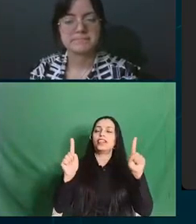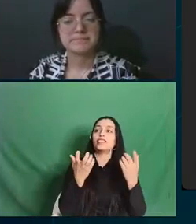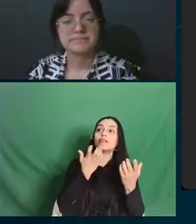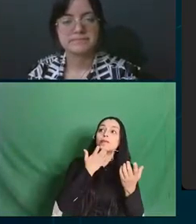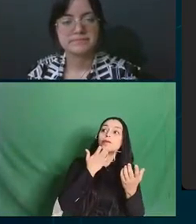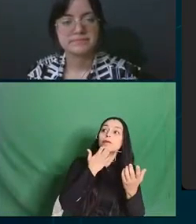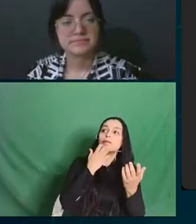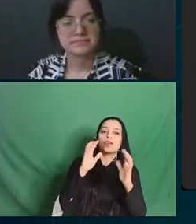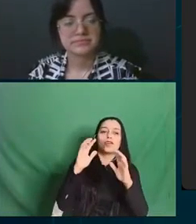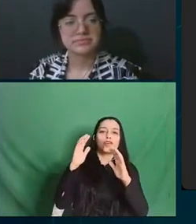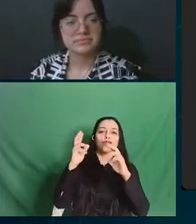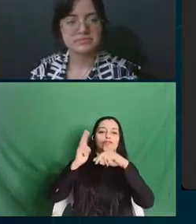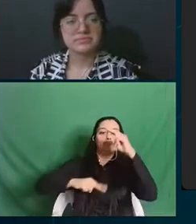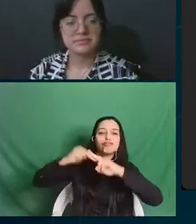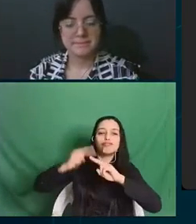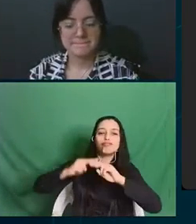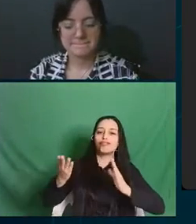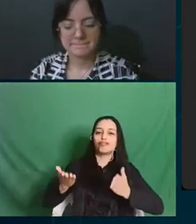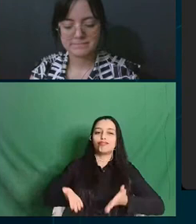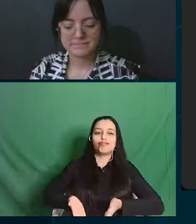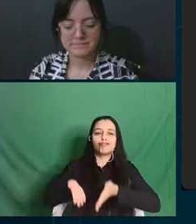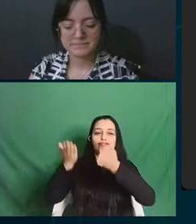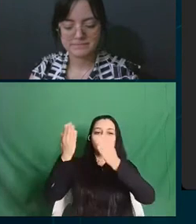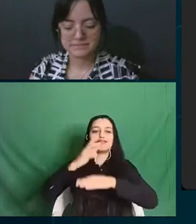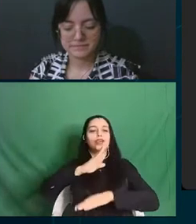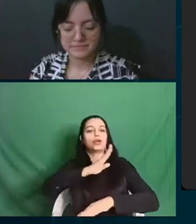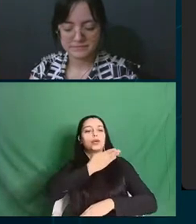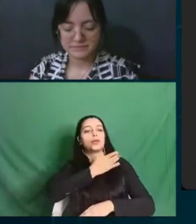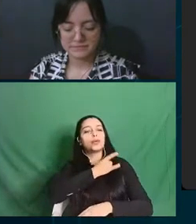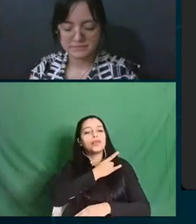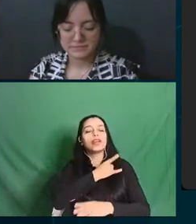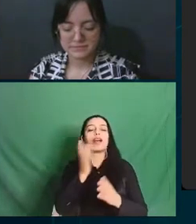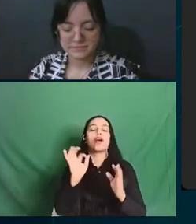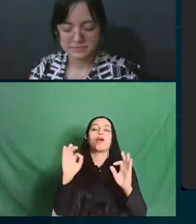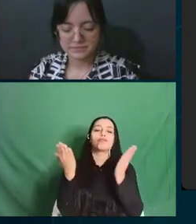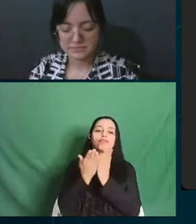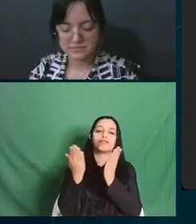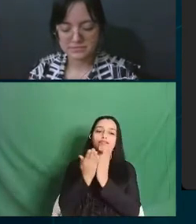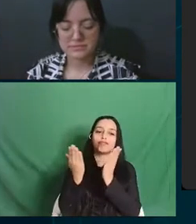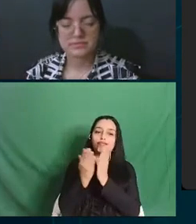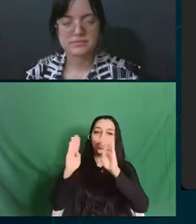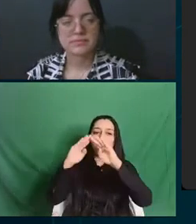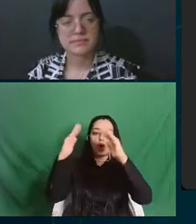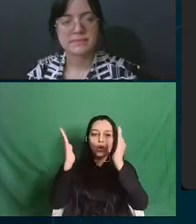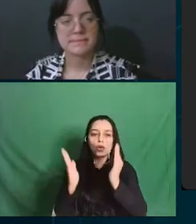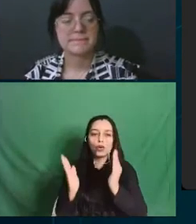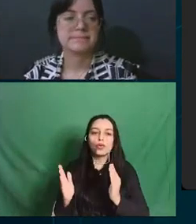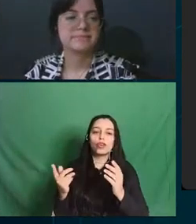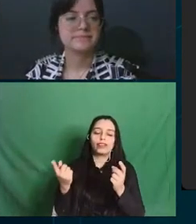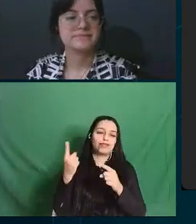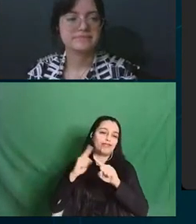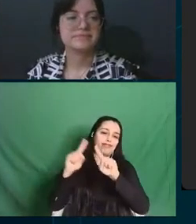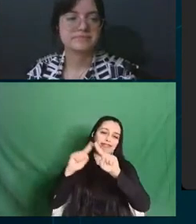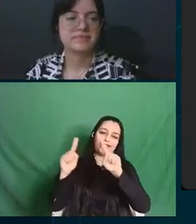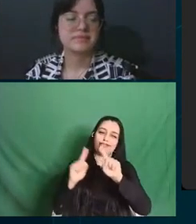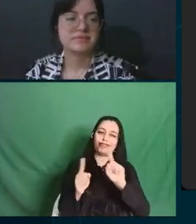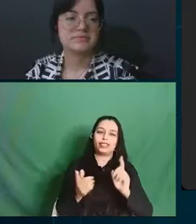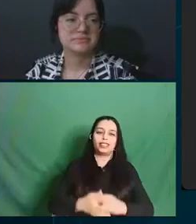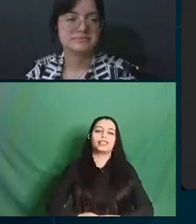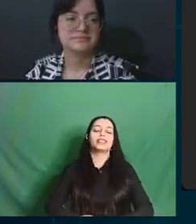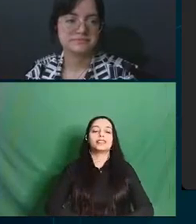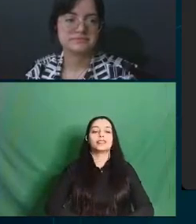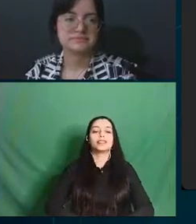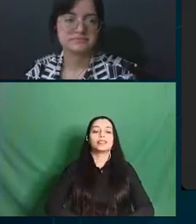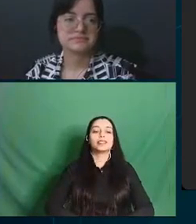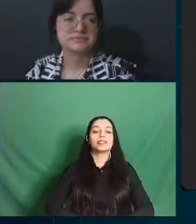tens. And so there's different business models that are becoming available.